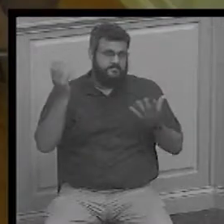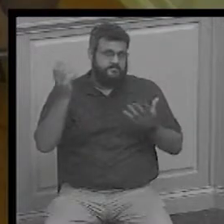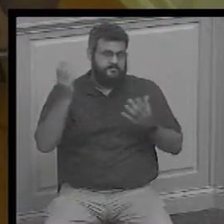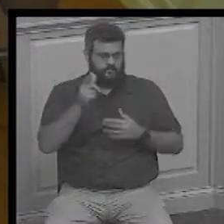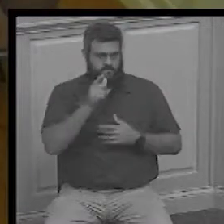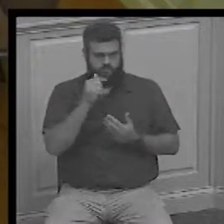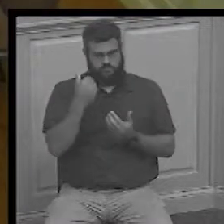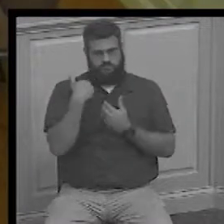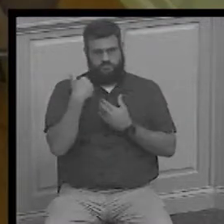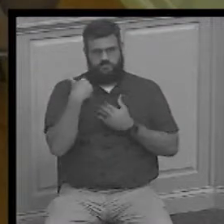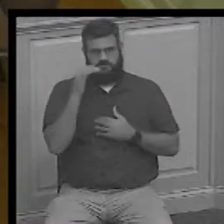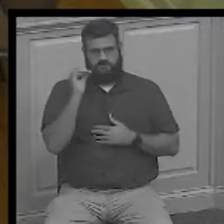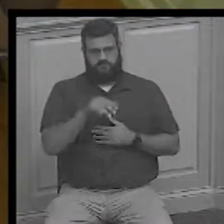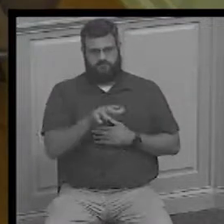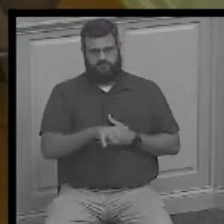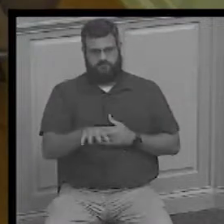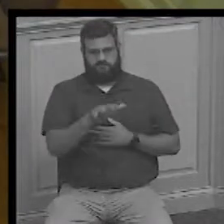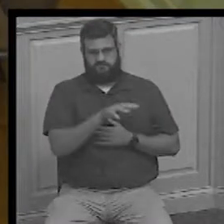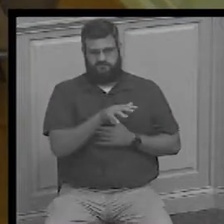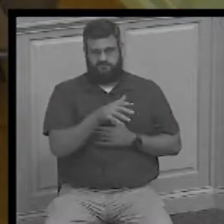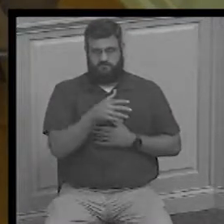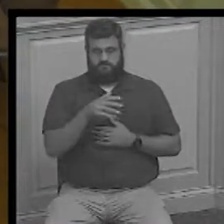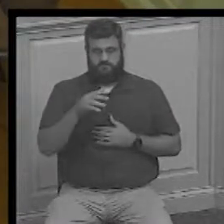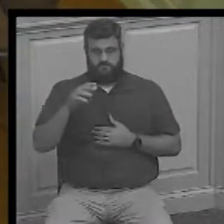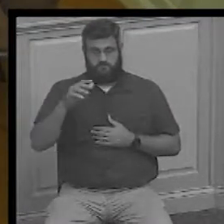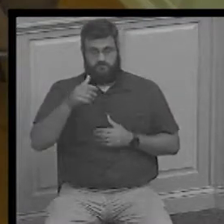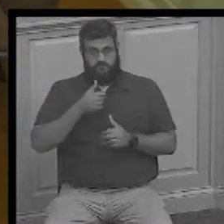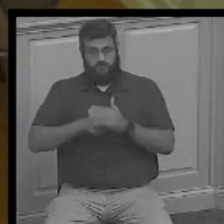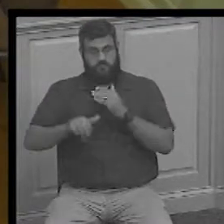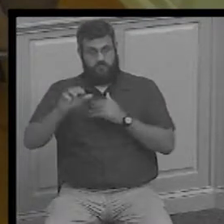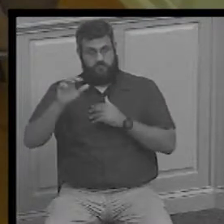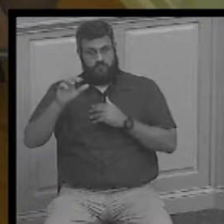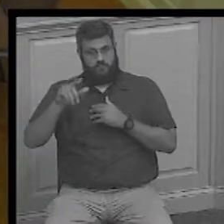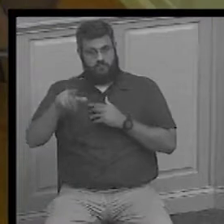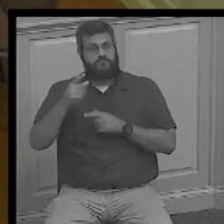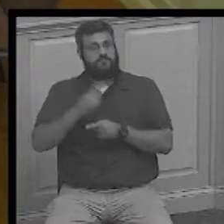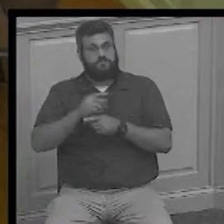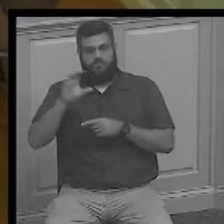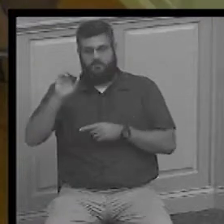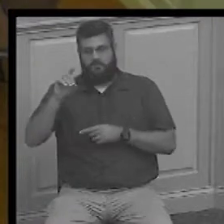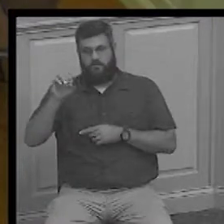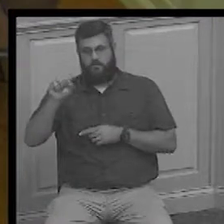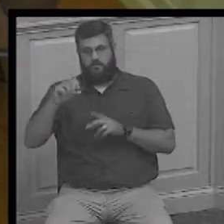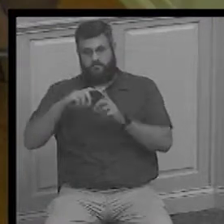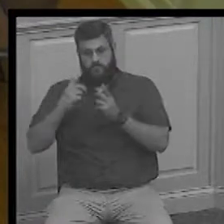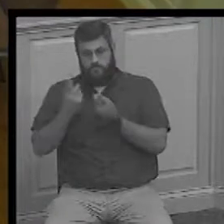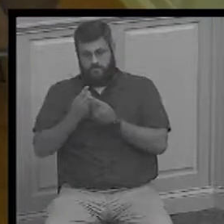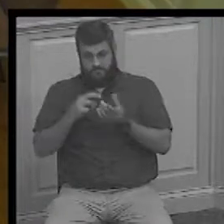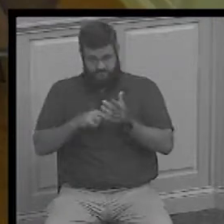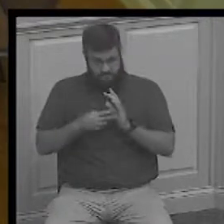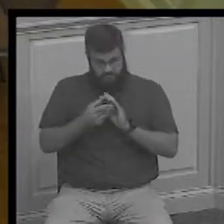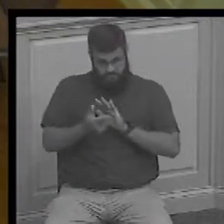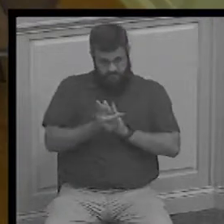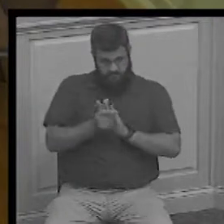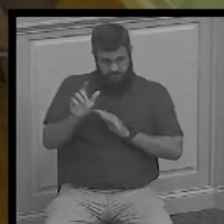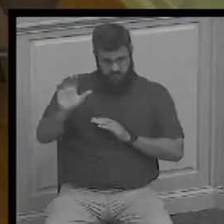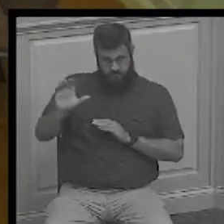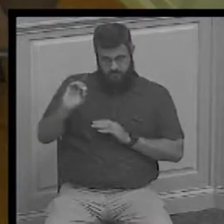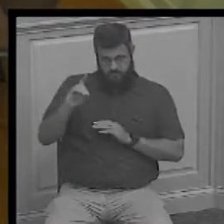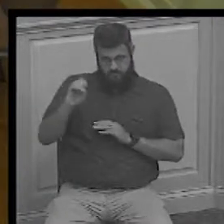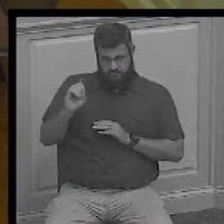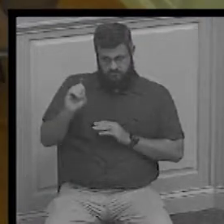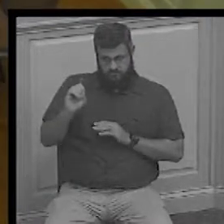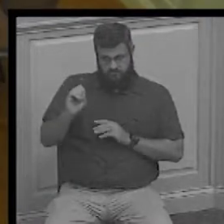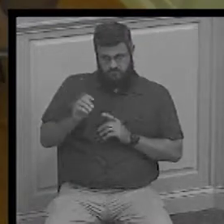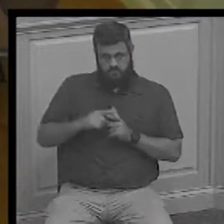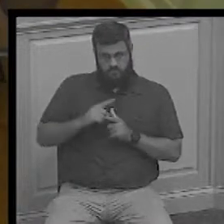who's responsible for that? So does that fall to codes? Yeah. So they would be in violation of codes and